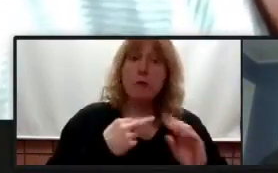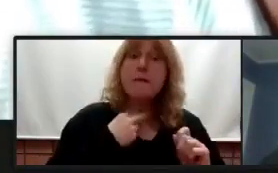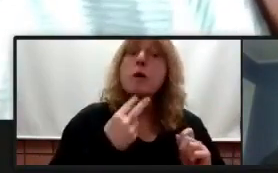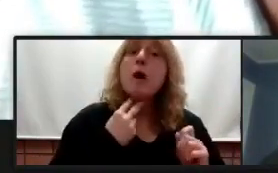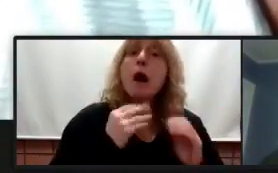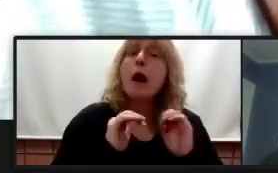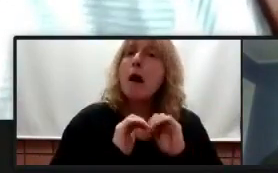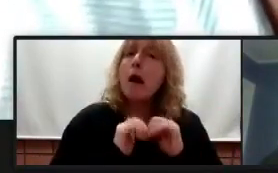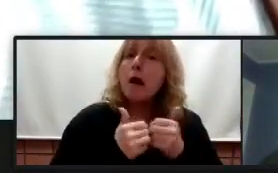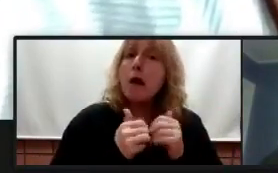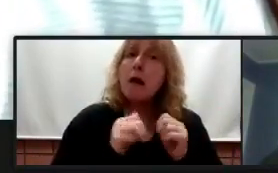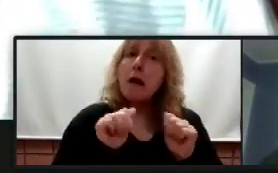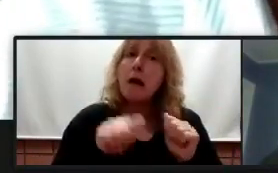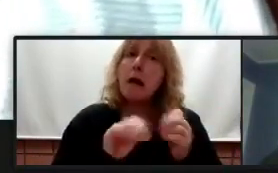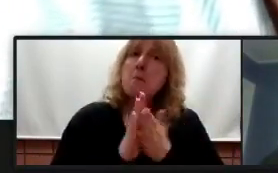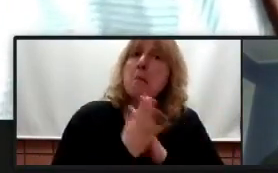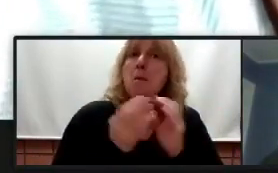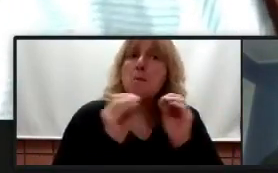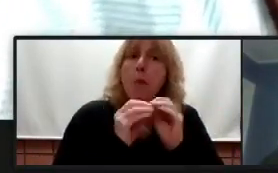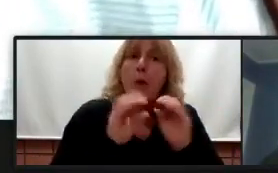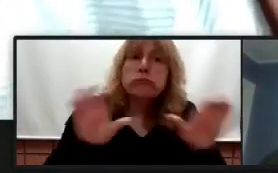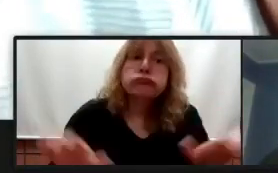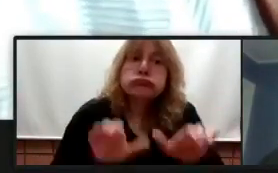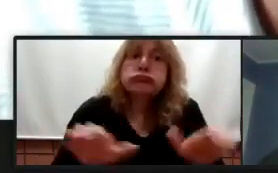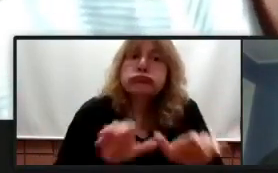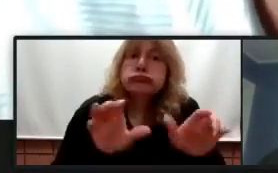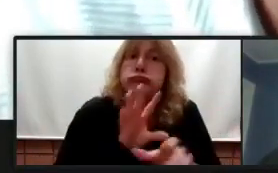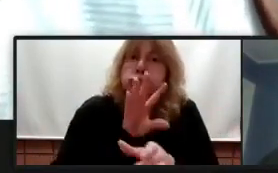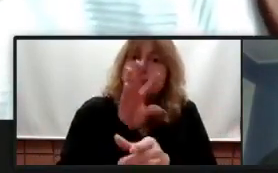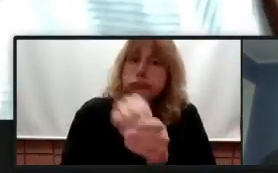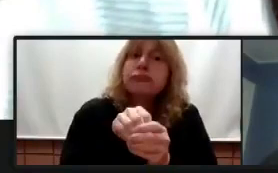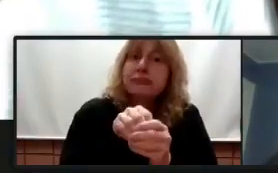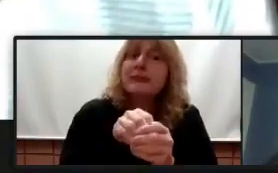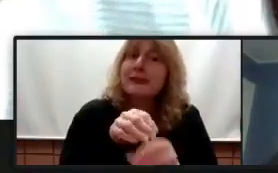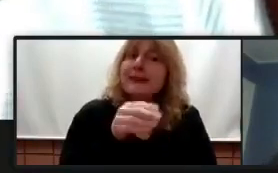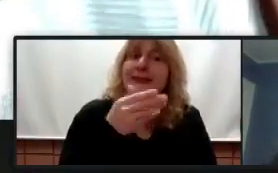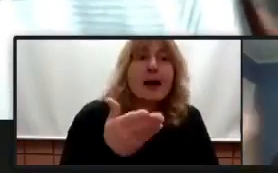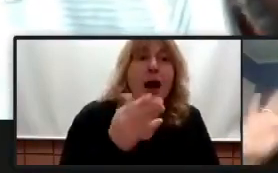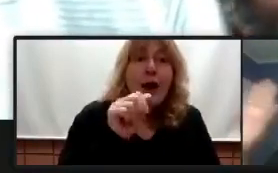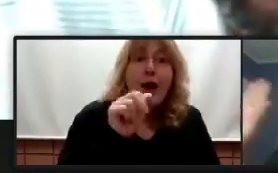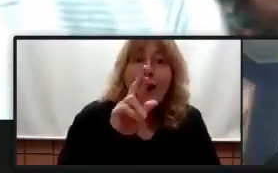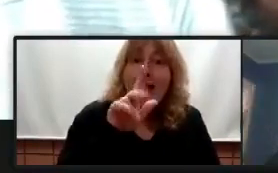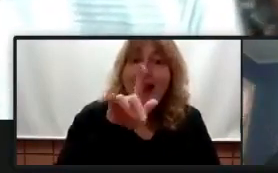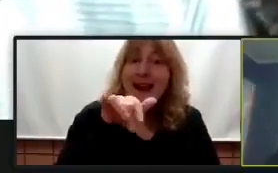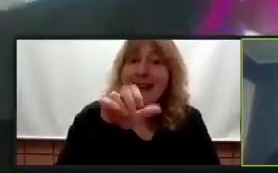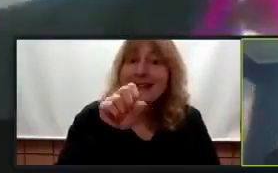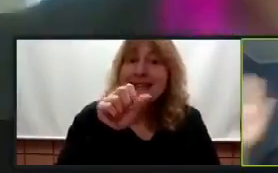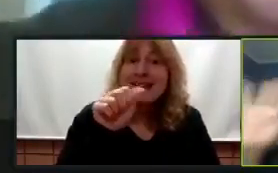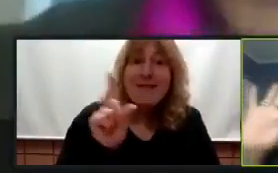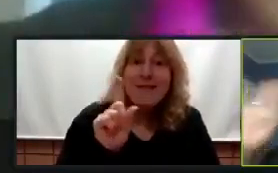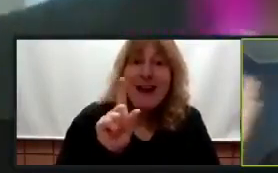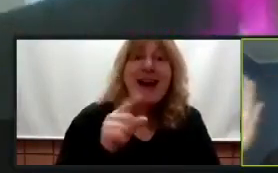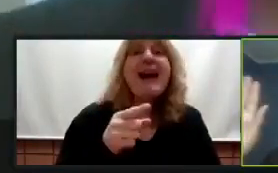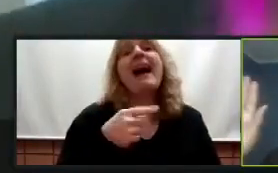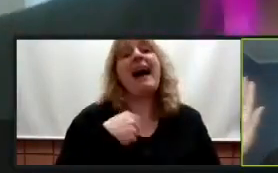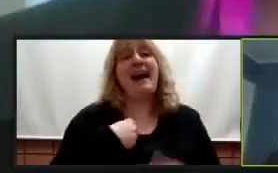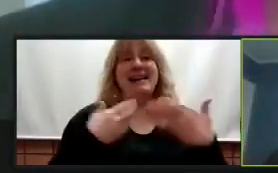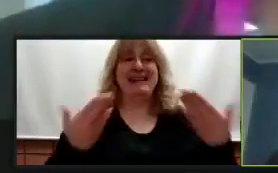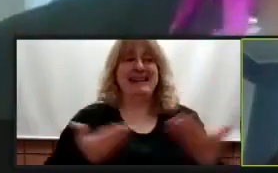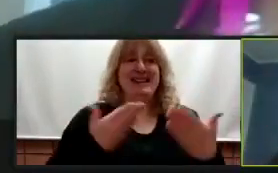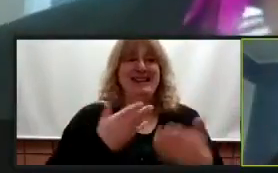more proactive in this conversation. So, Ms. Arlisa, where are you at? That's right here,